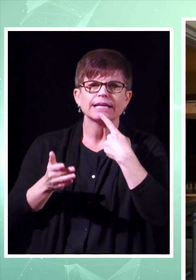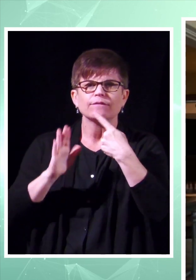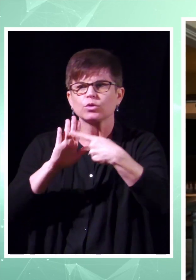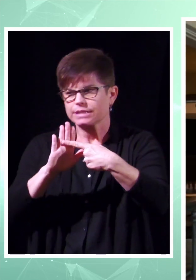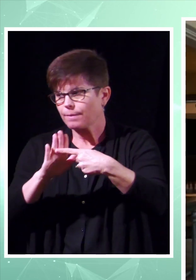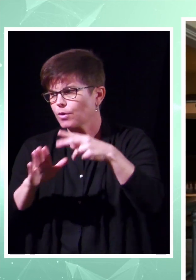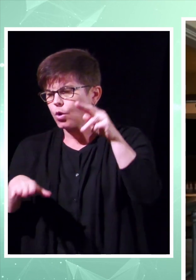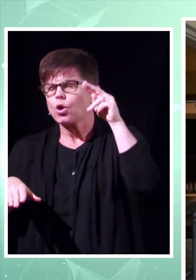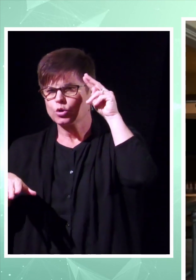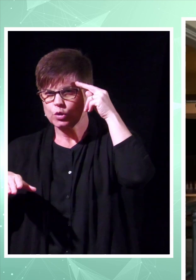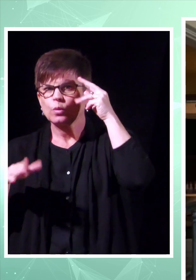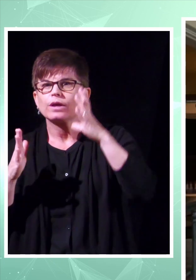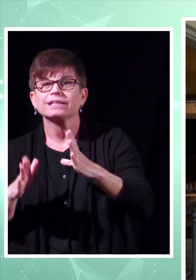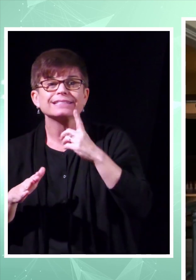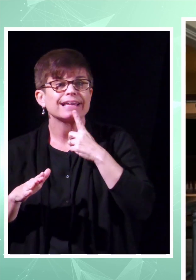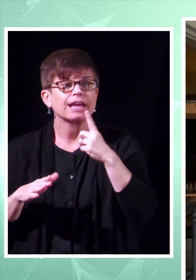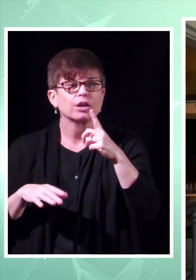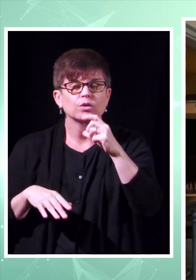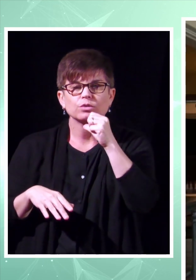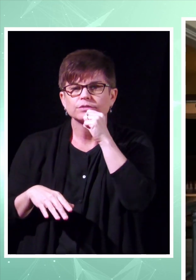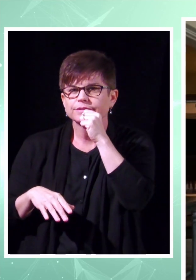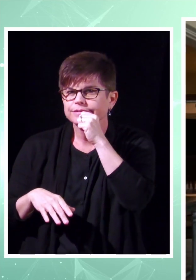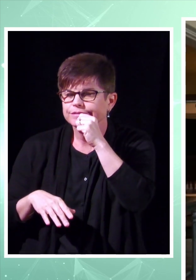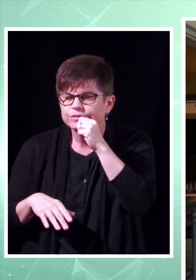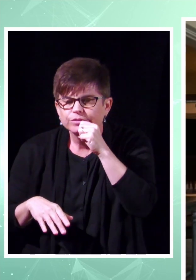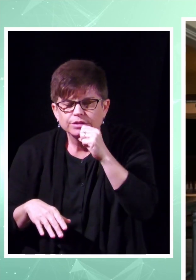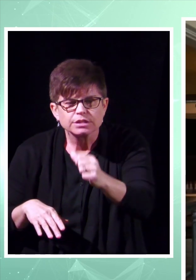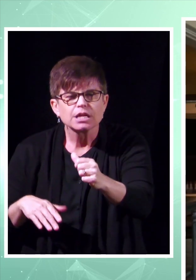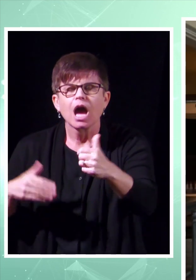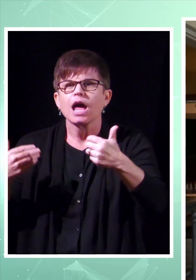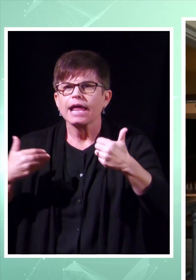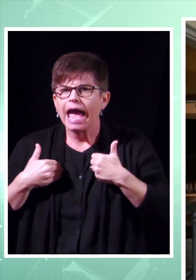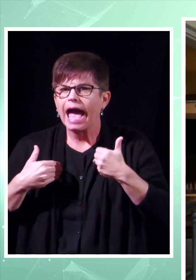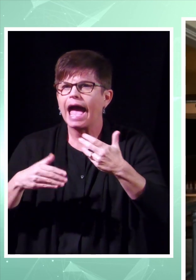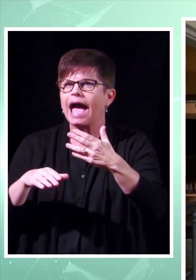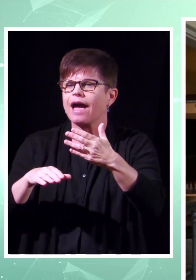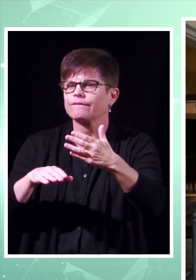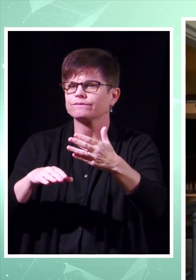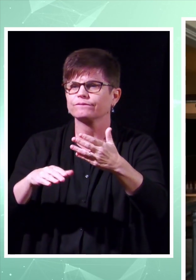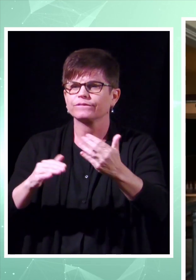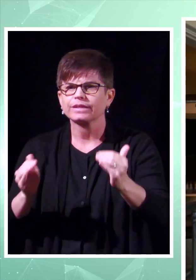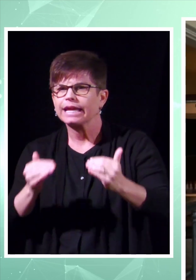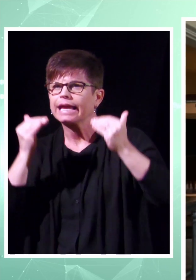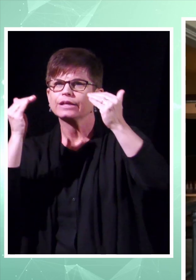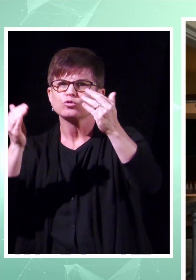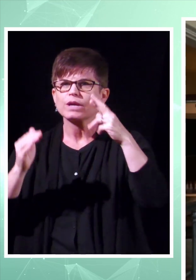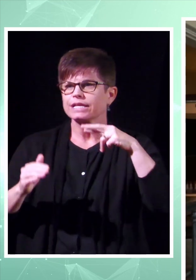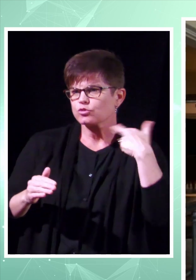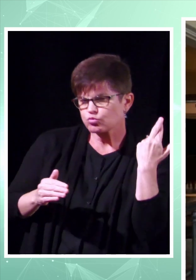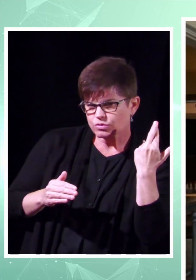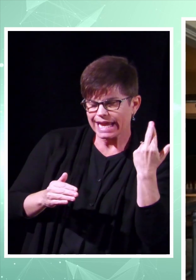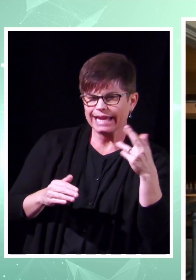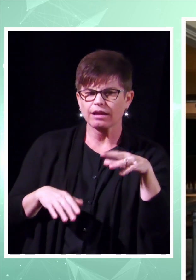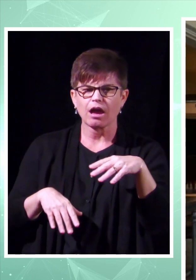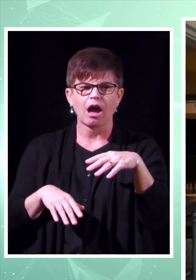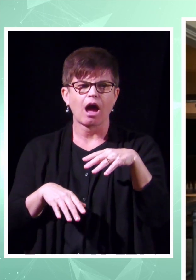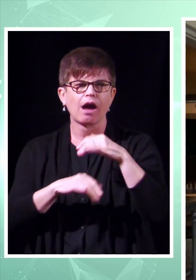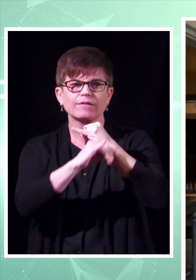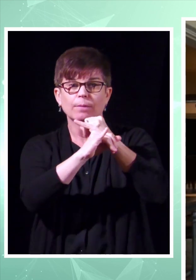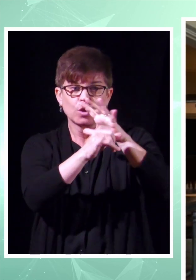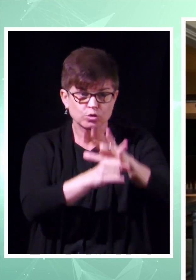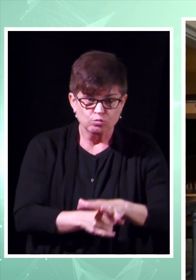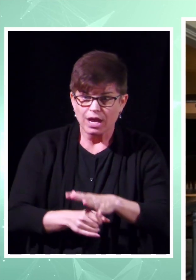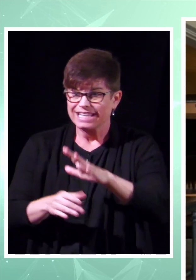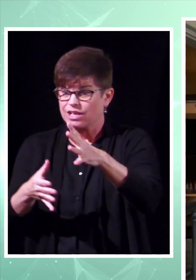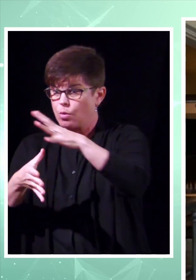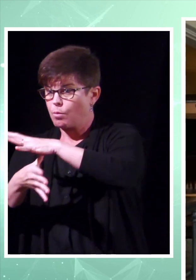effect of, you do not have an increased risk of immunosuppression, and the primary care says, yes, you do. Well, it's